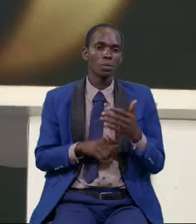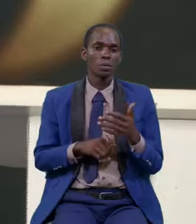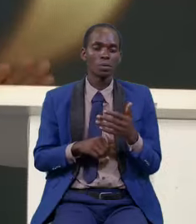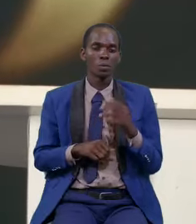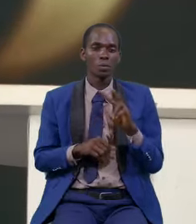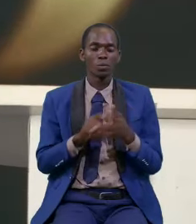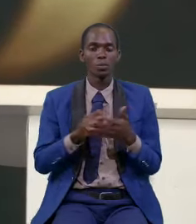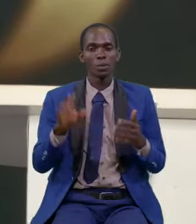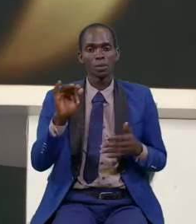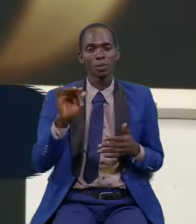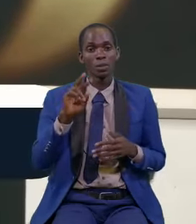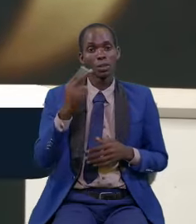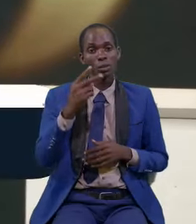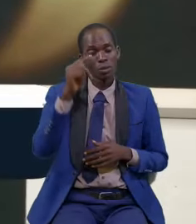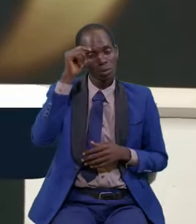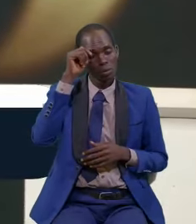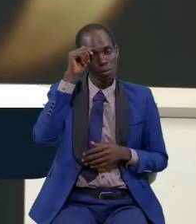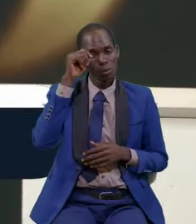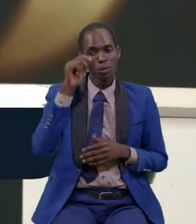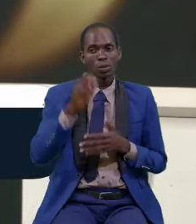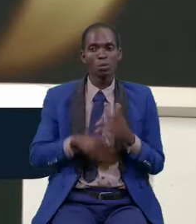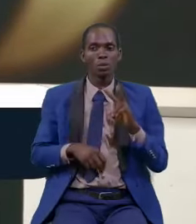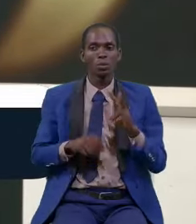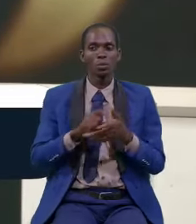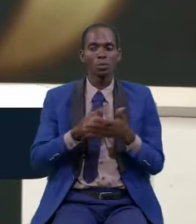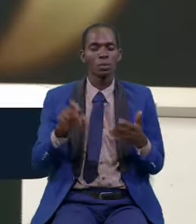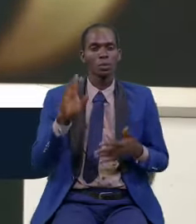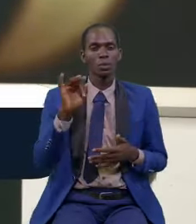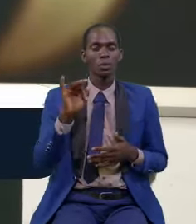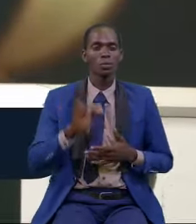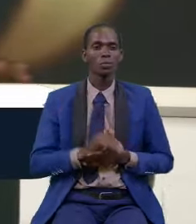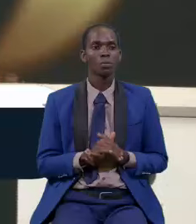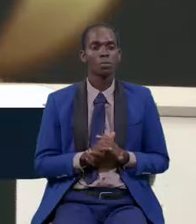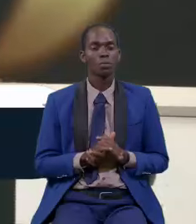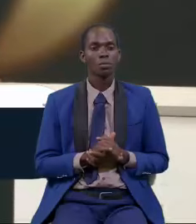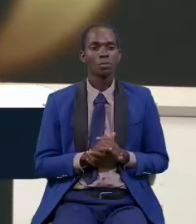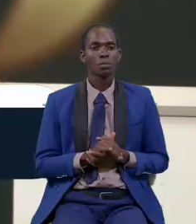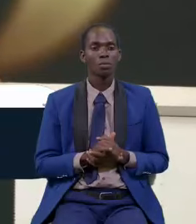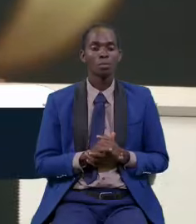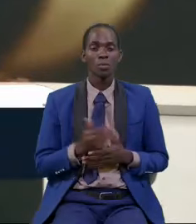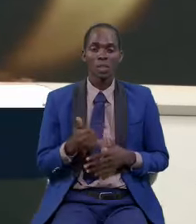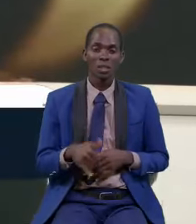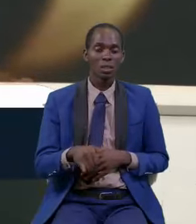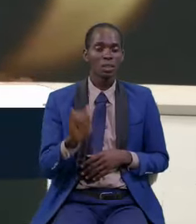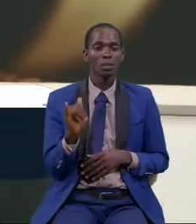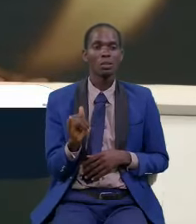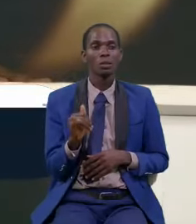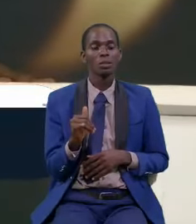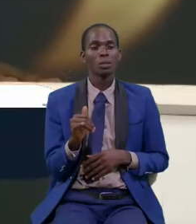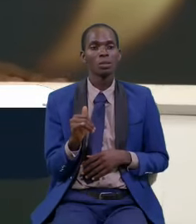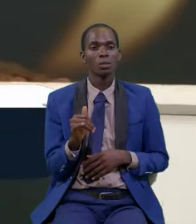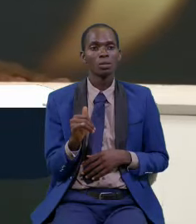2 Timothy chapter 2, verse 19. Nevertheless, the foundation